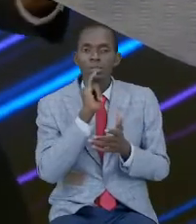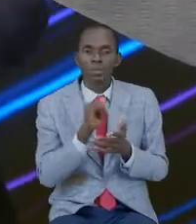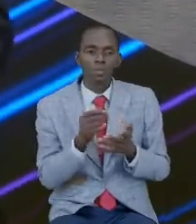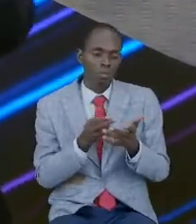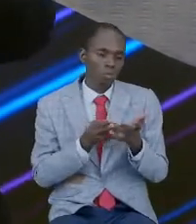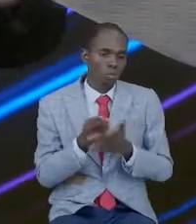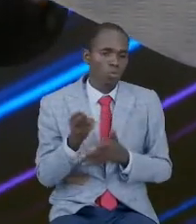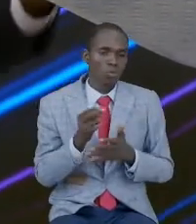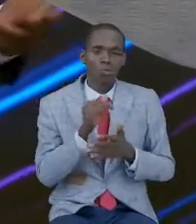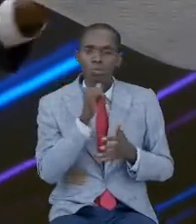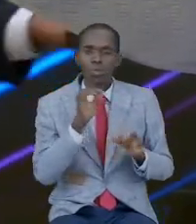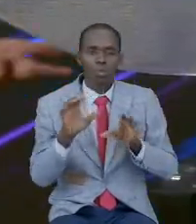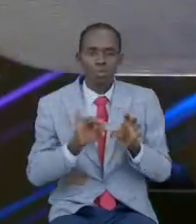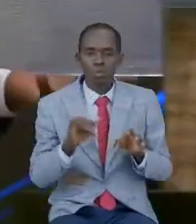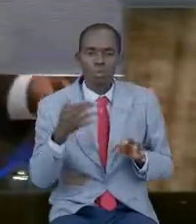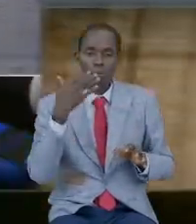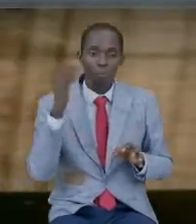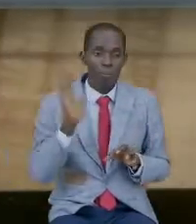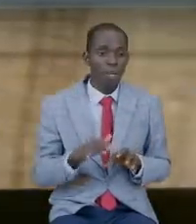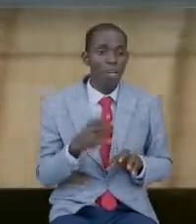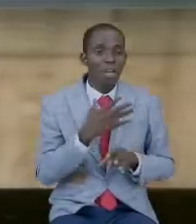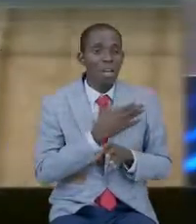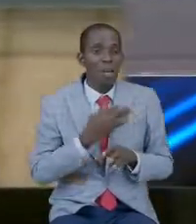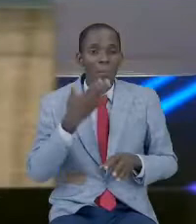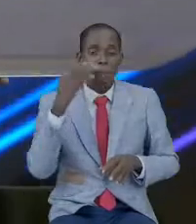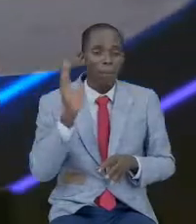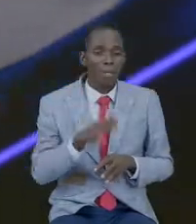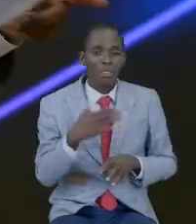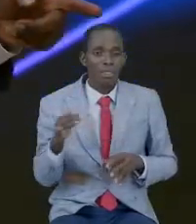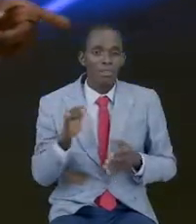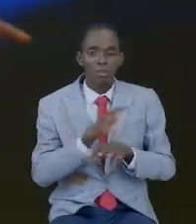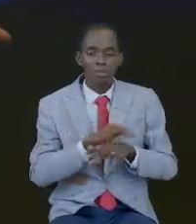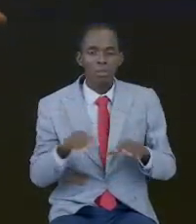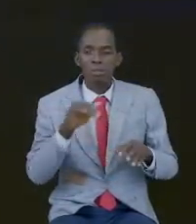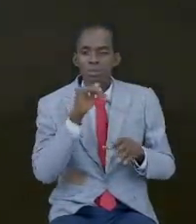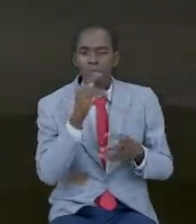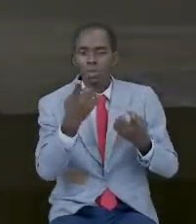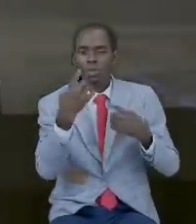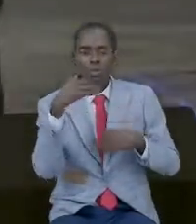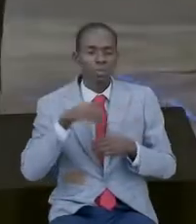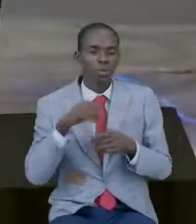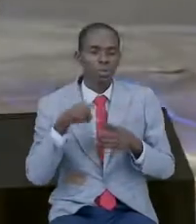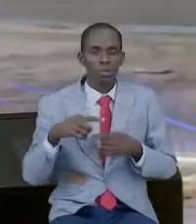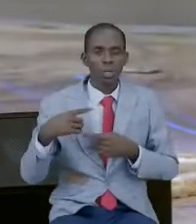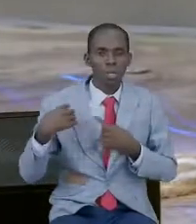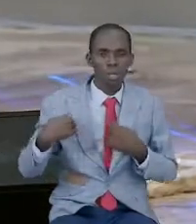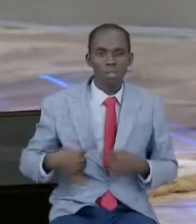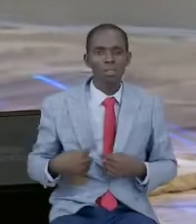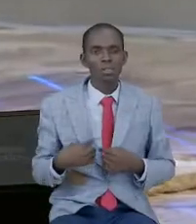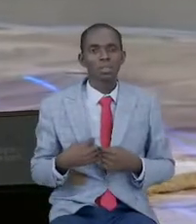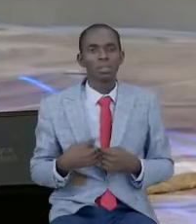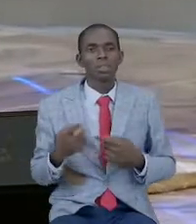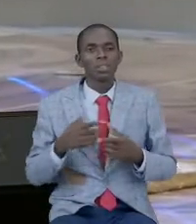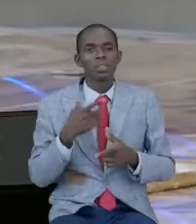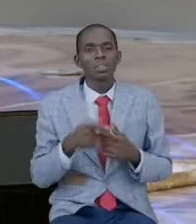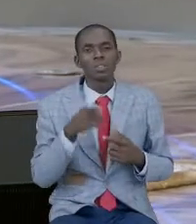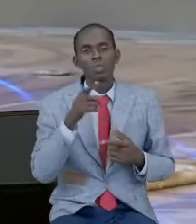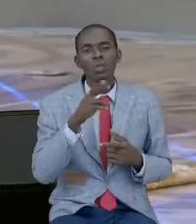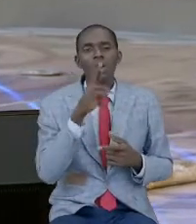evil, and evil does not pinch your heart, punch your heart, prick your heart. You're